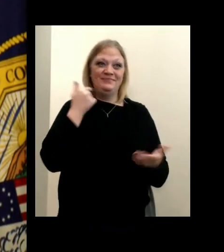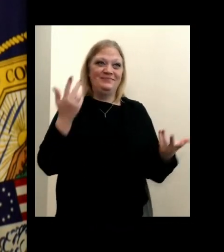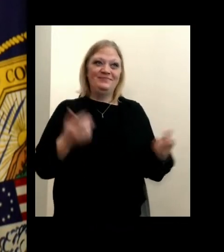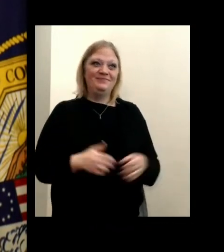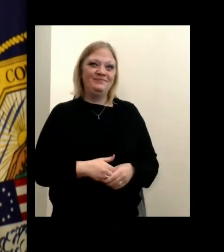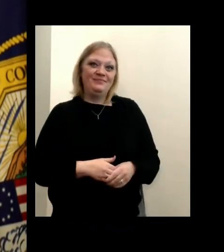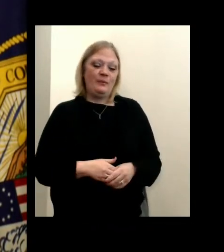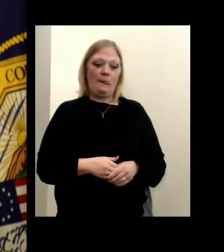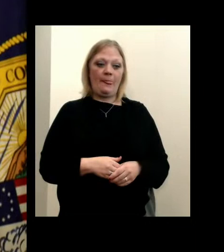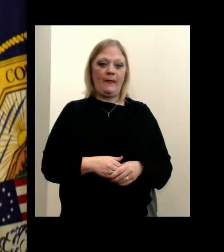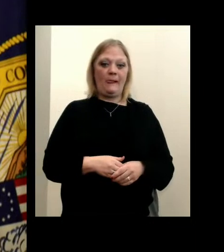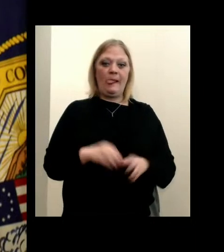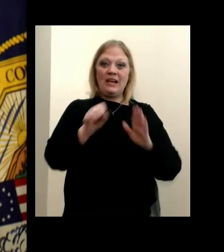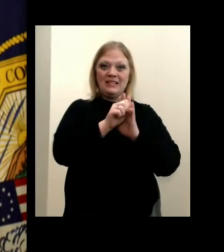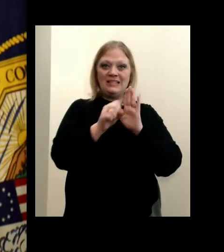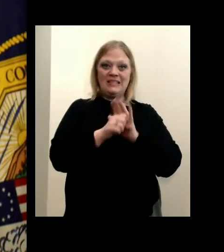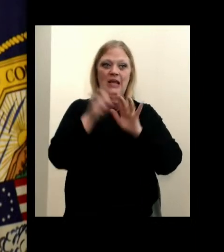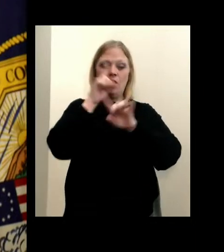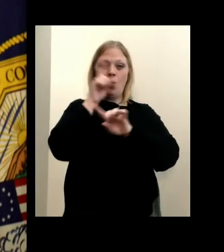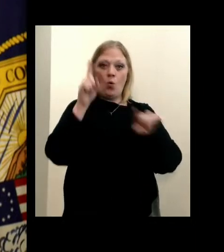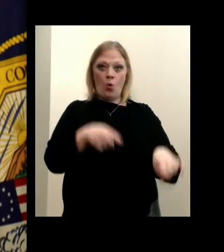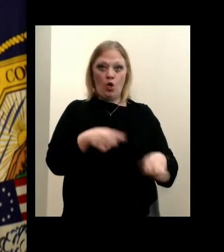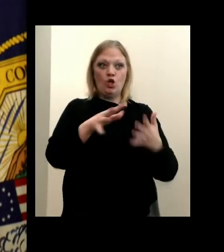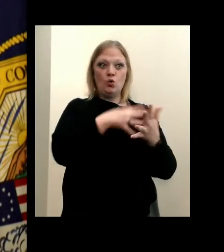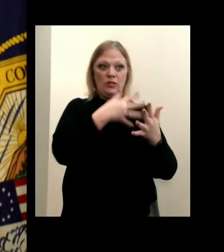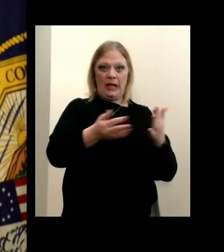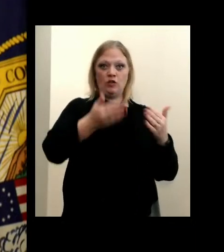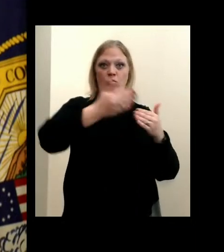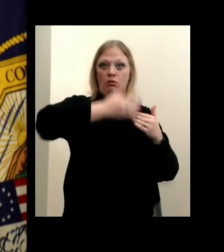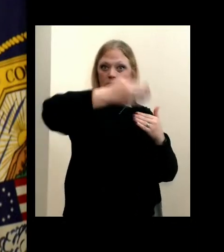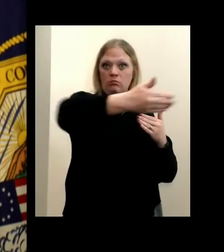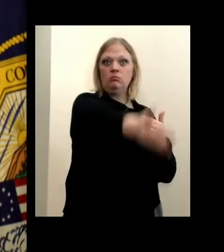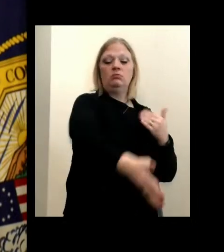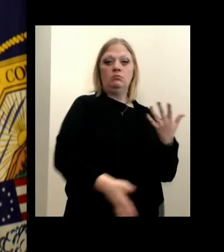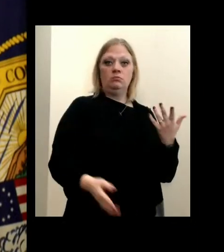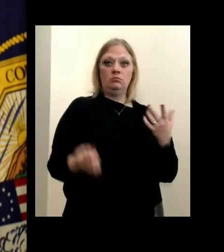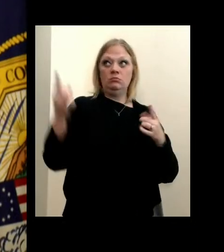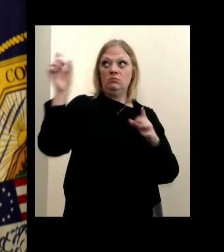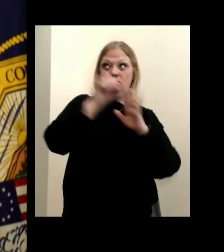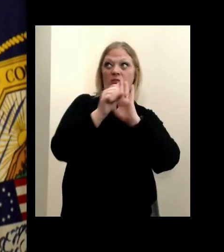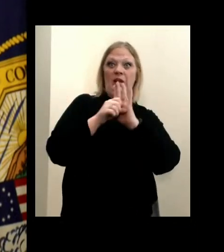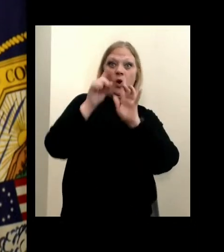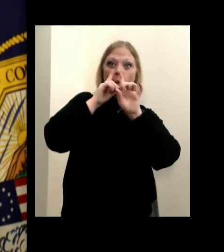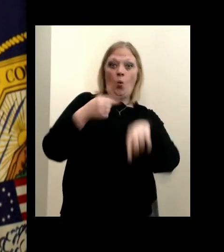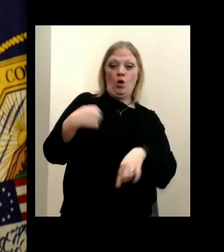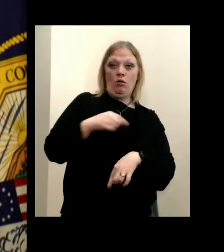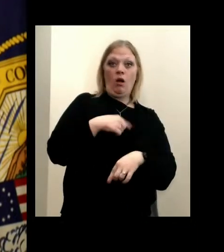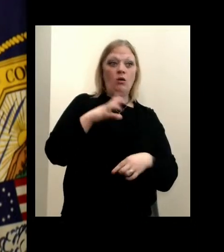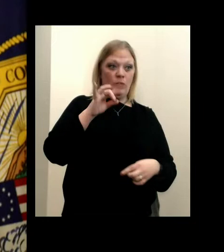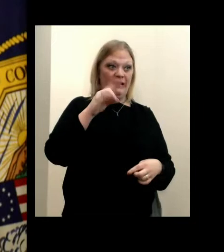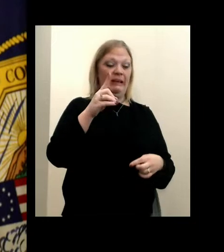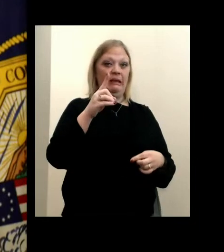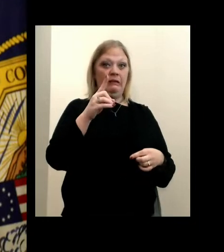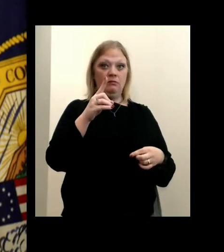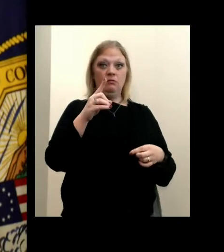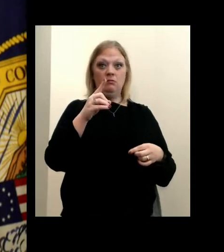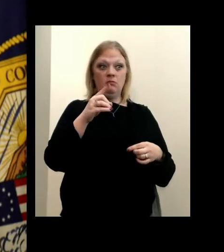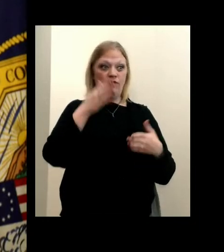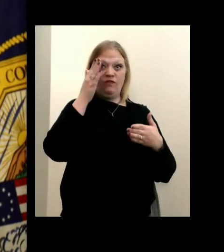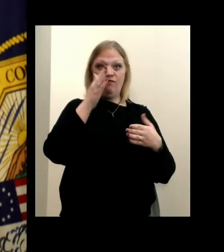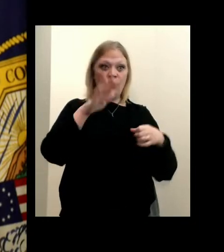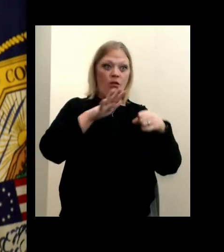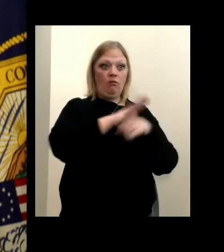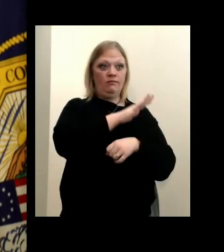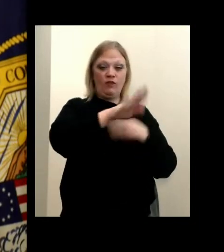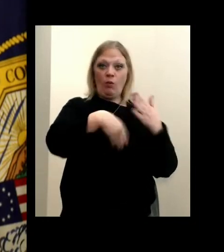We were ordered by the state to schedule out into the future. We did through the remainder of the month, and then the state cut back on our numbers,